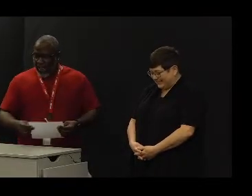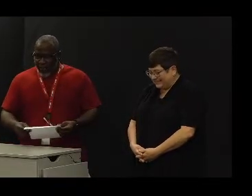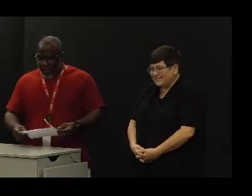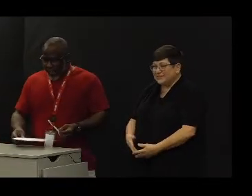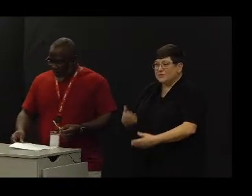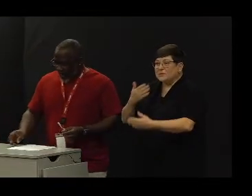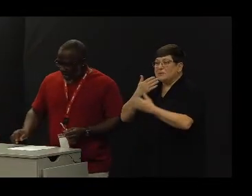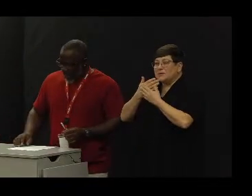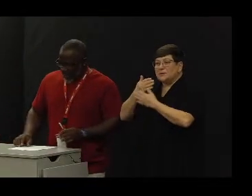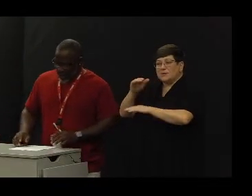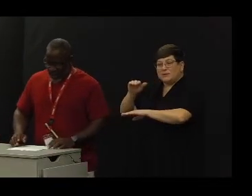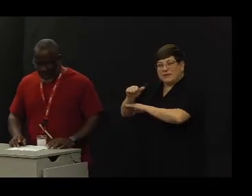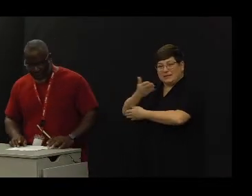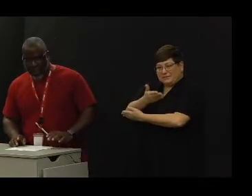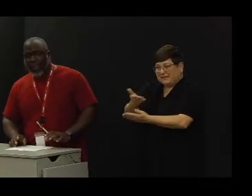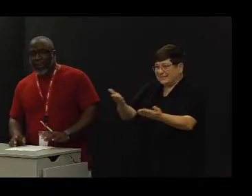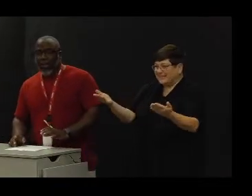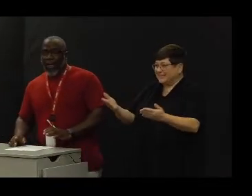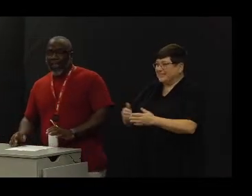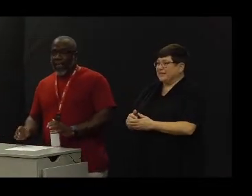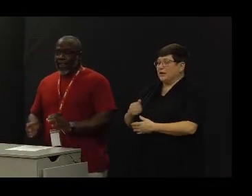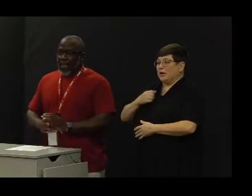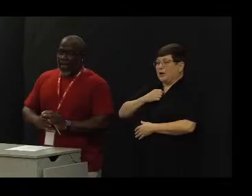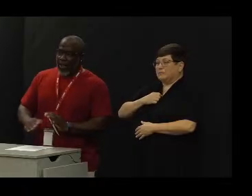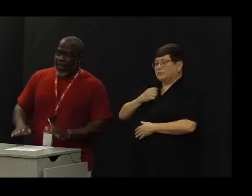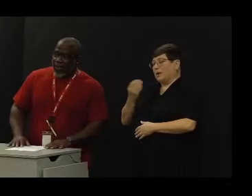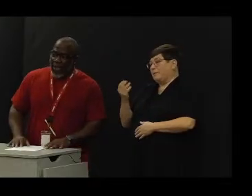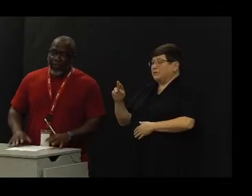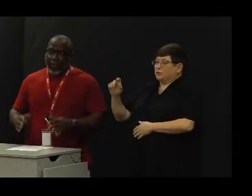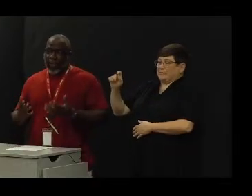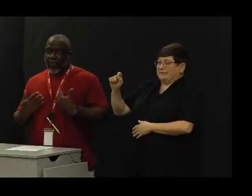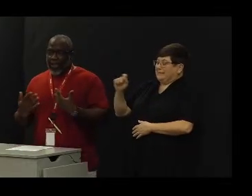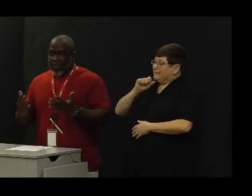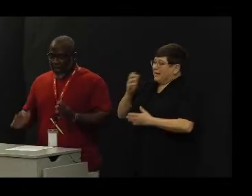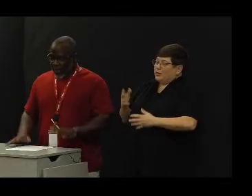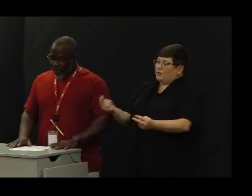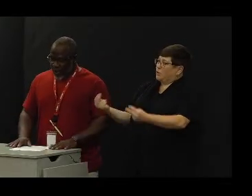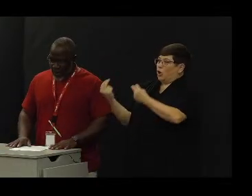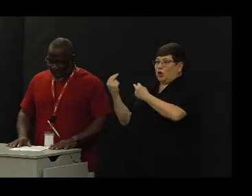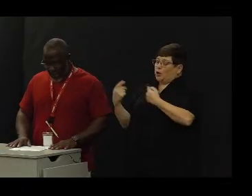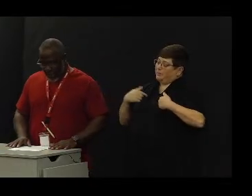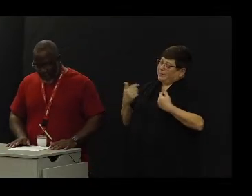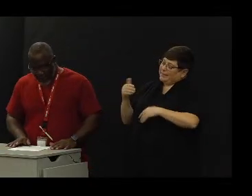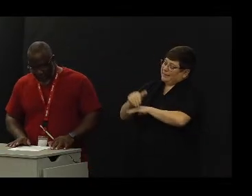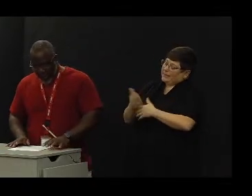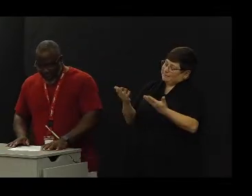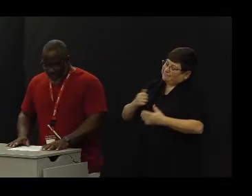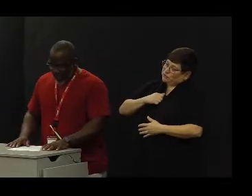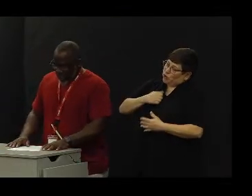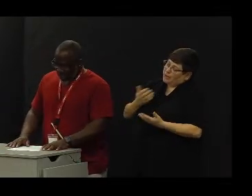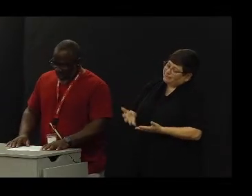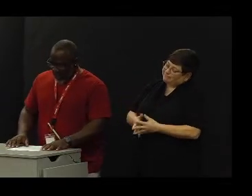Good evening, everybody. Sorry T's not here. You have to look at me tonight. Sorry.